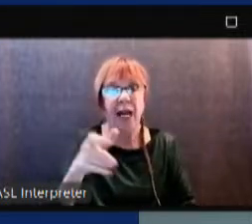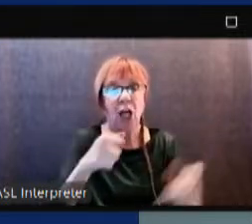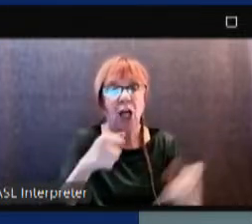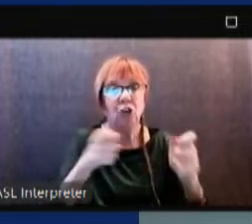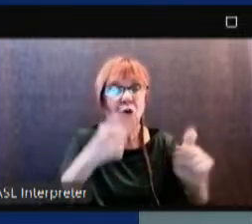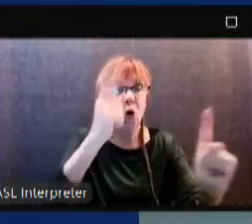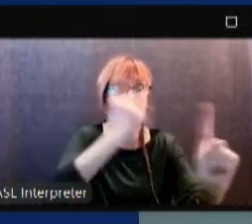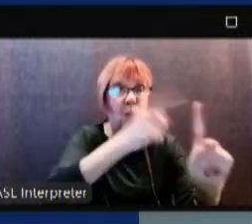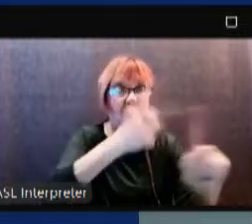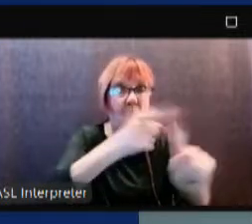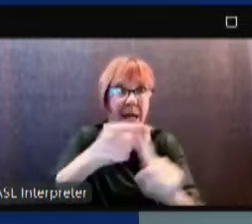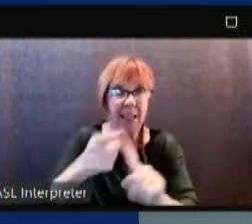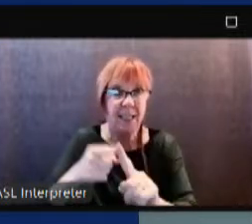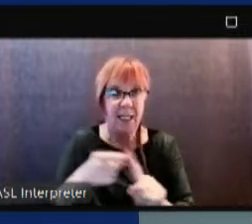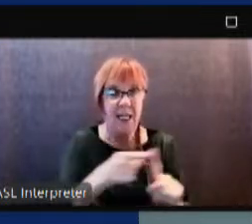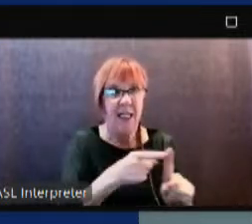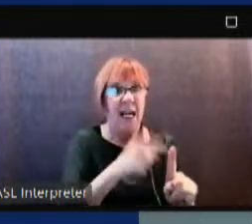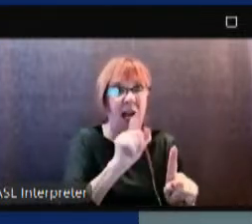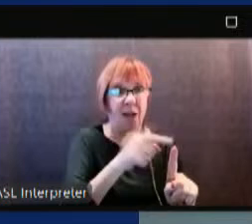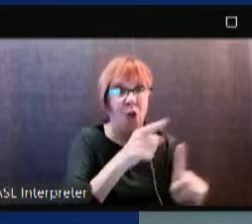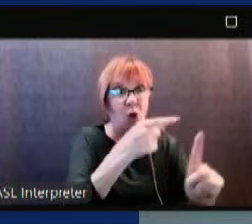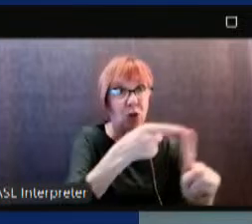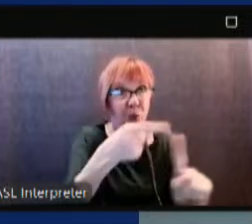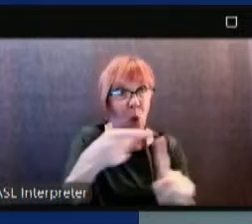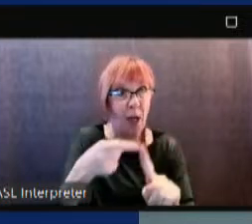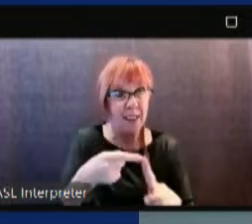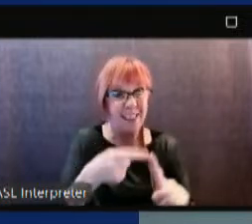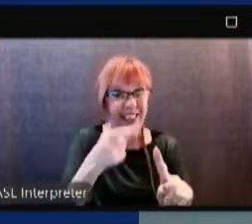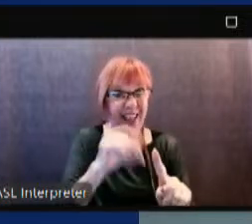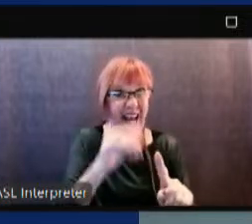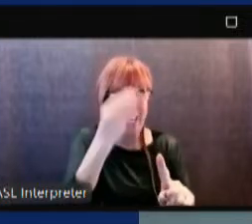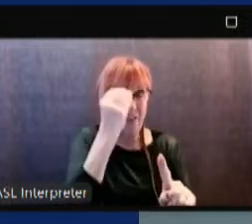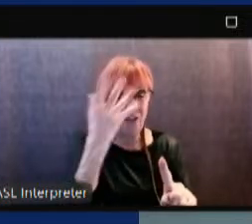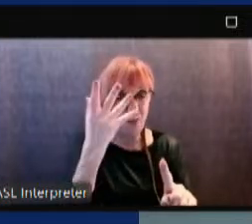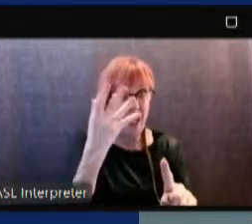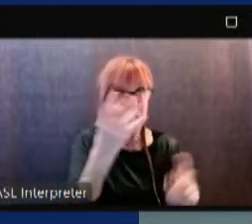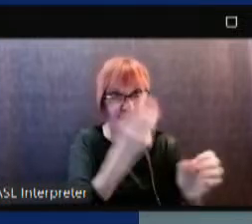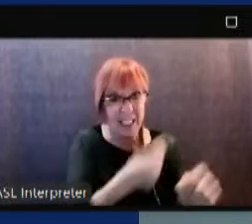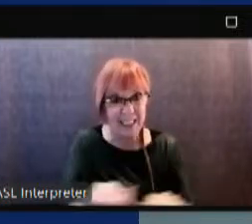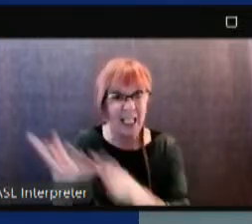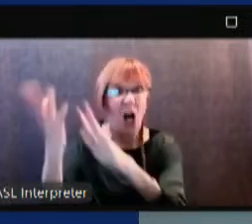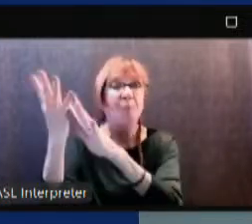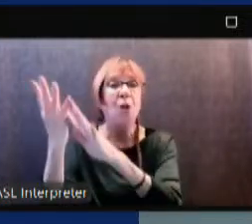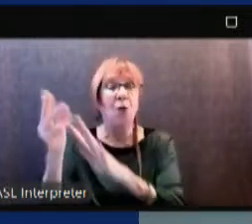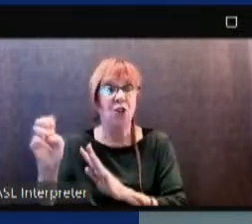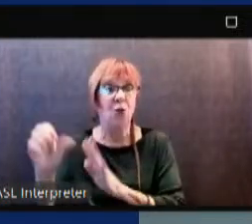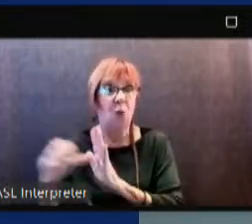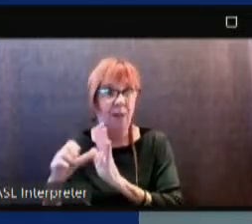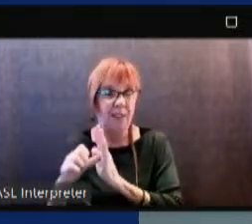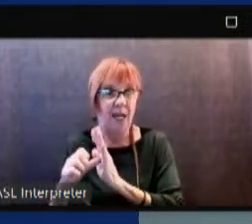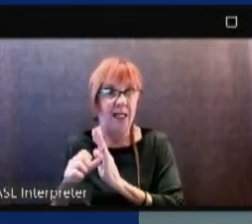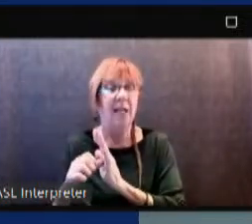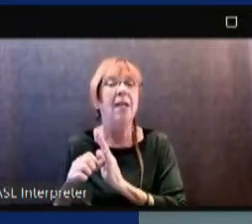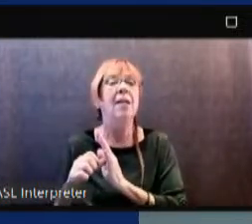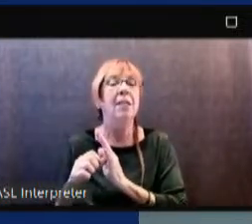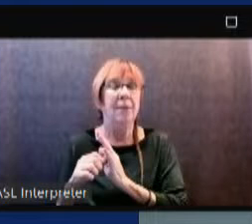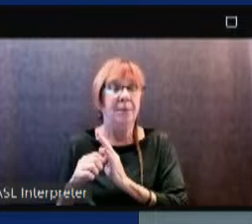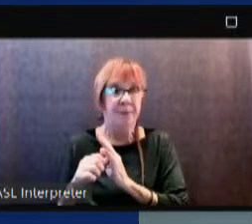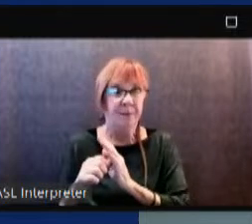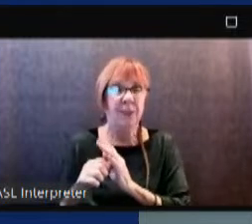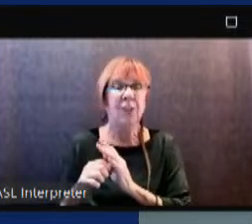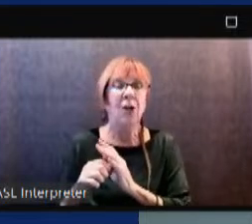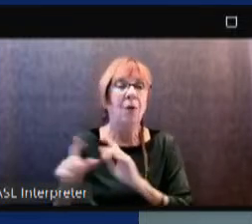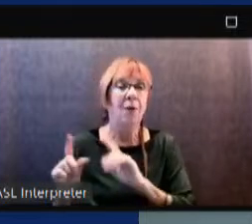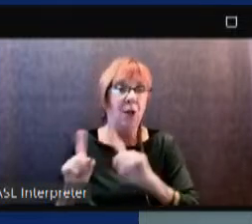information website, so that information is available to assist with the private property surveyors as they're out there, and as they put in their information, there'll be more